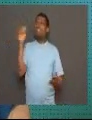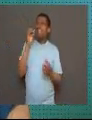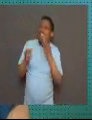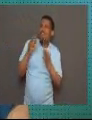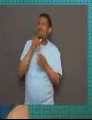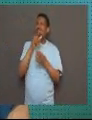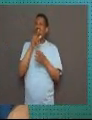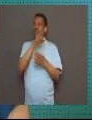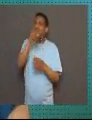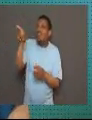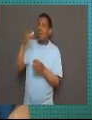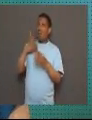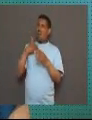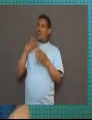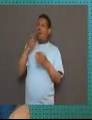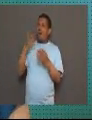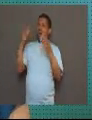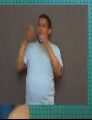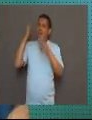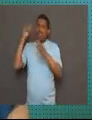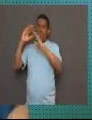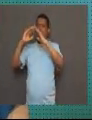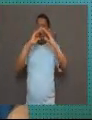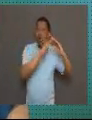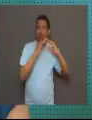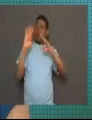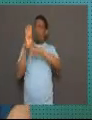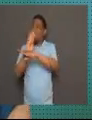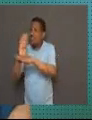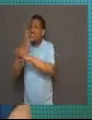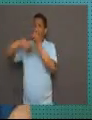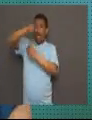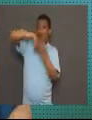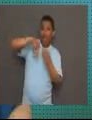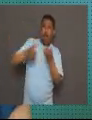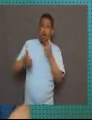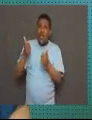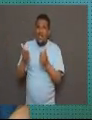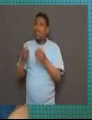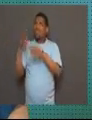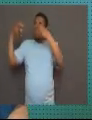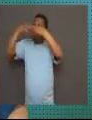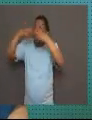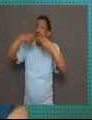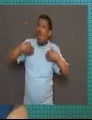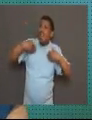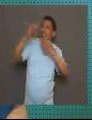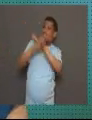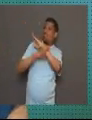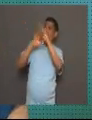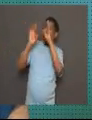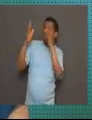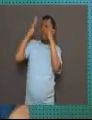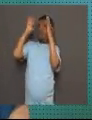are other houses and businesses in the area, and whether there are power lines in the